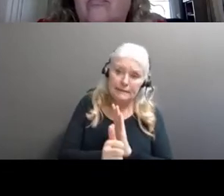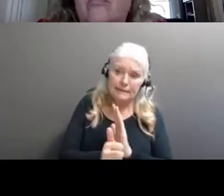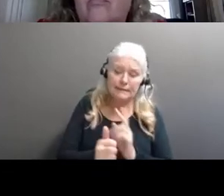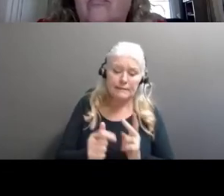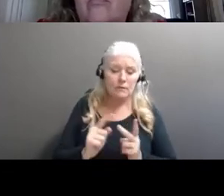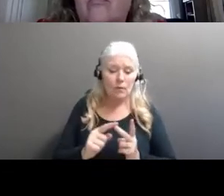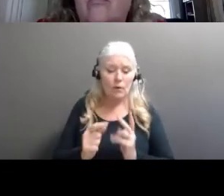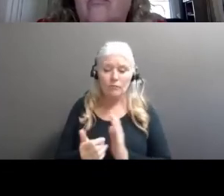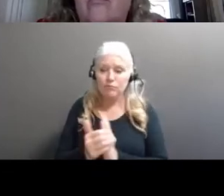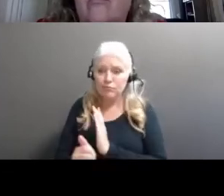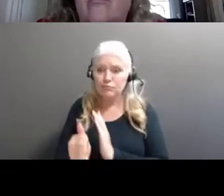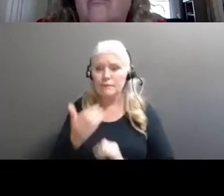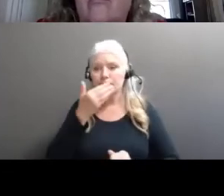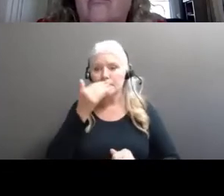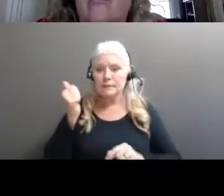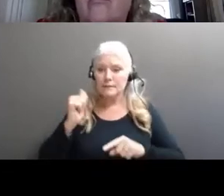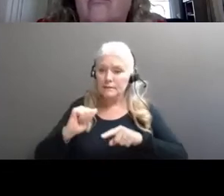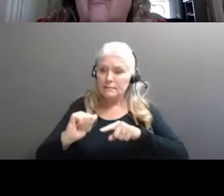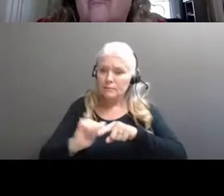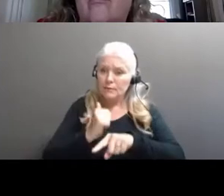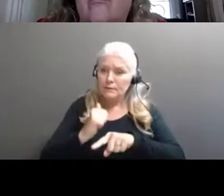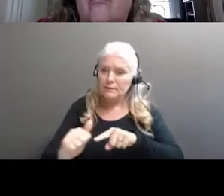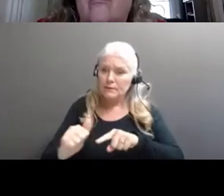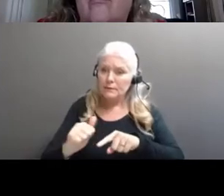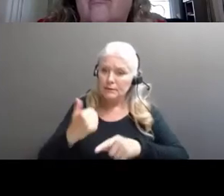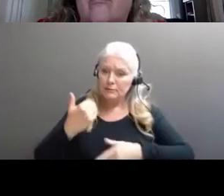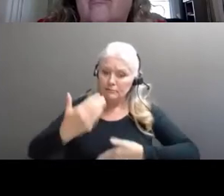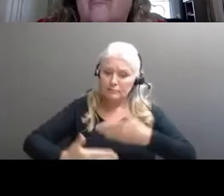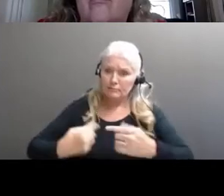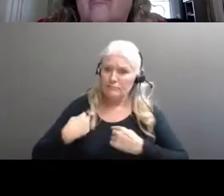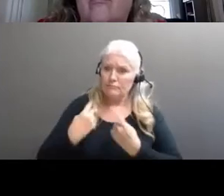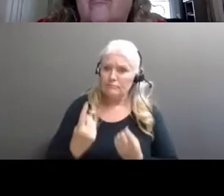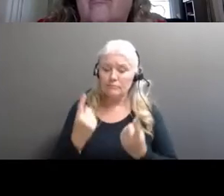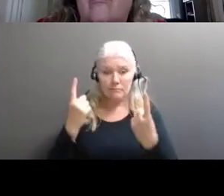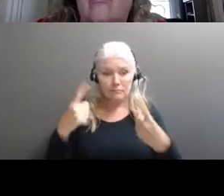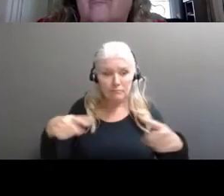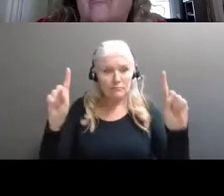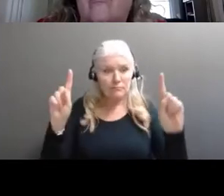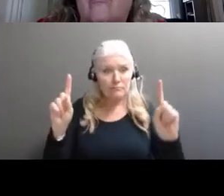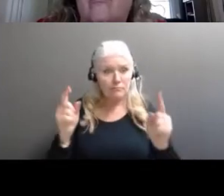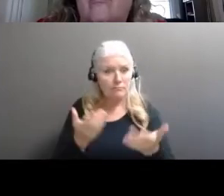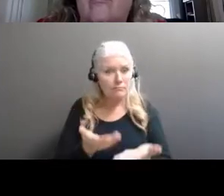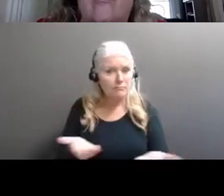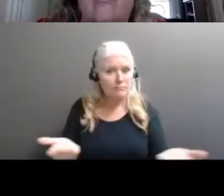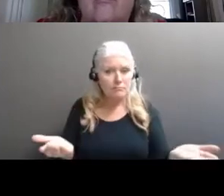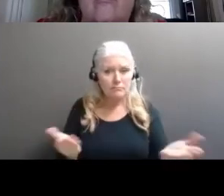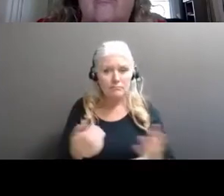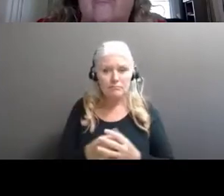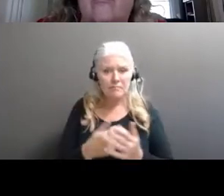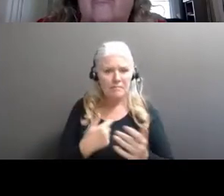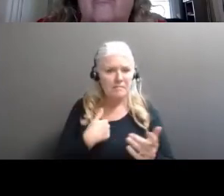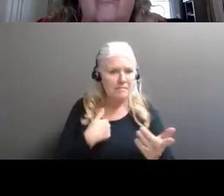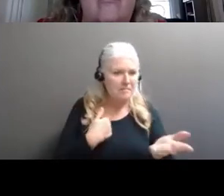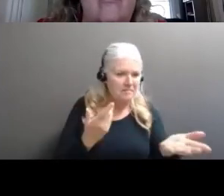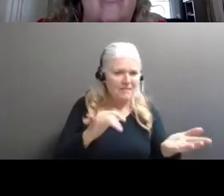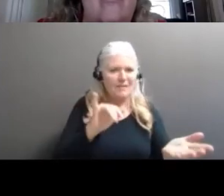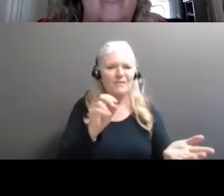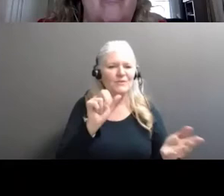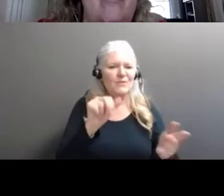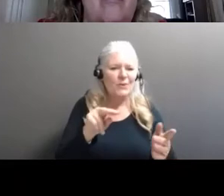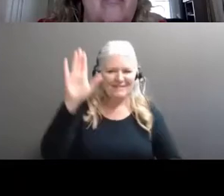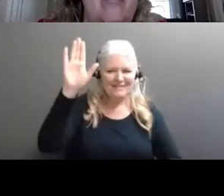practices that have proven successful for this? I'll start with Joan. I see you raise your